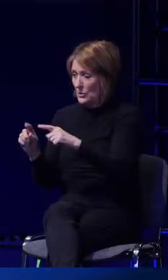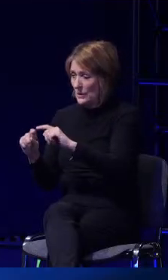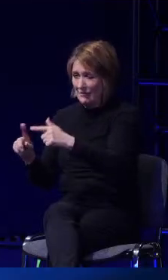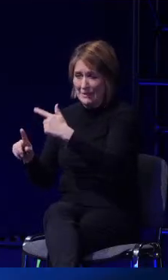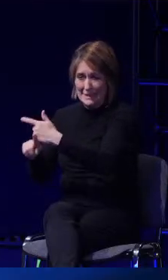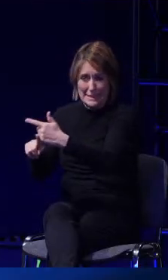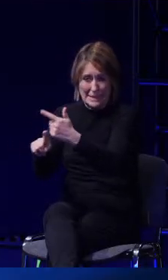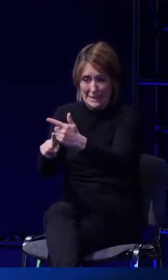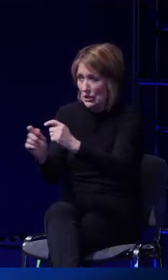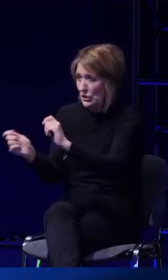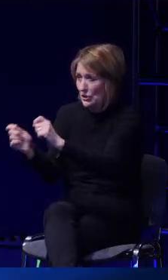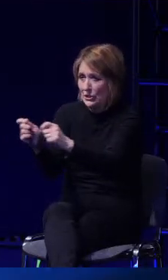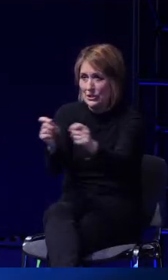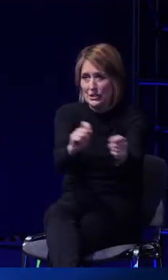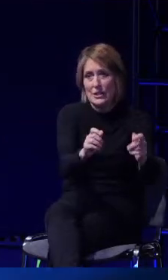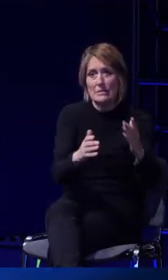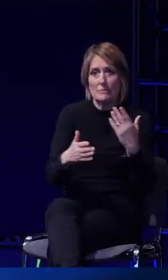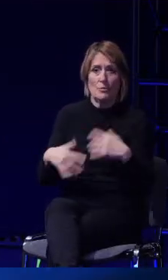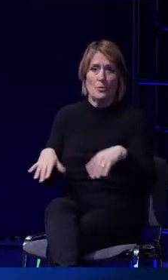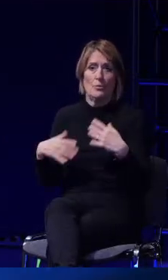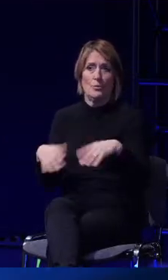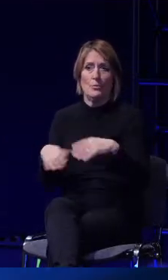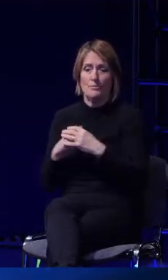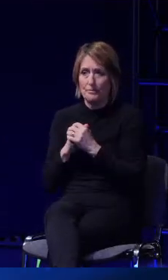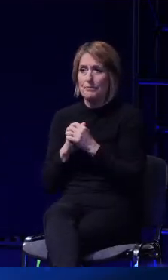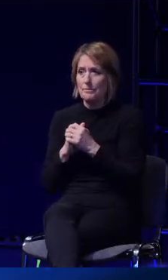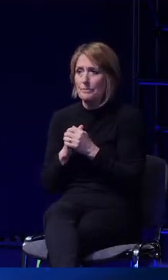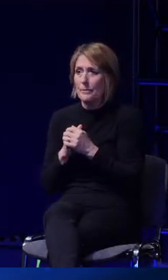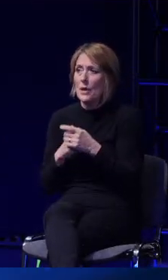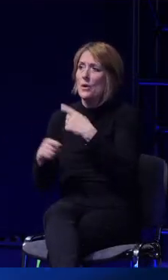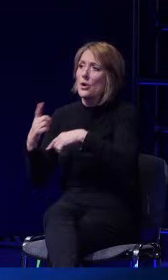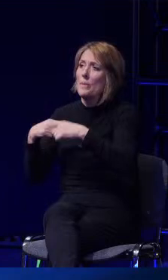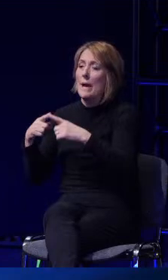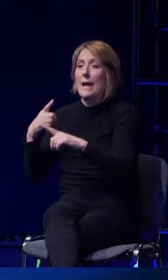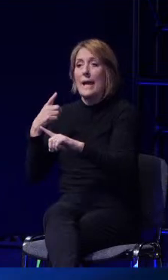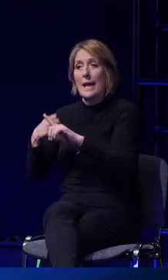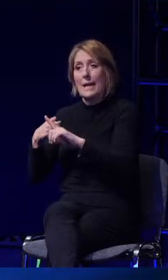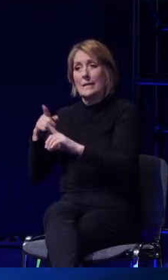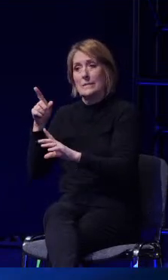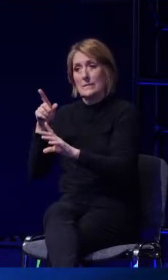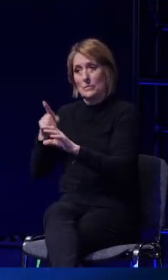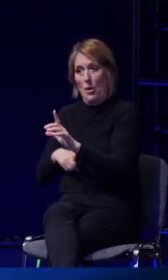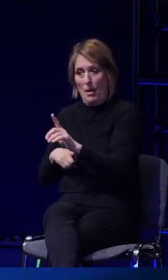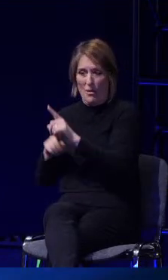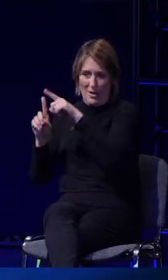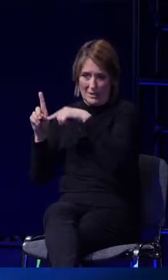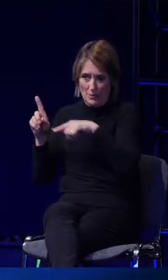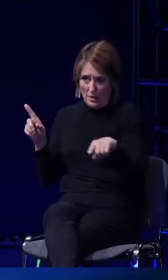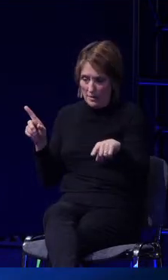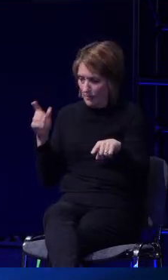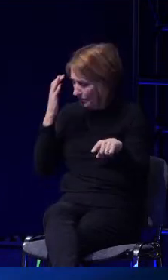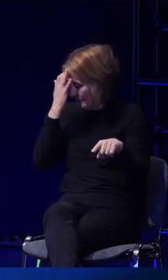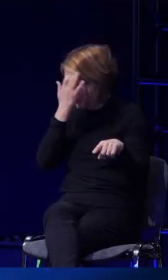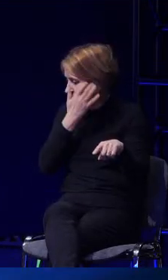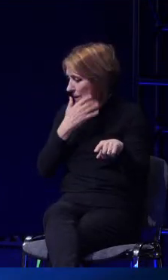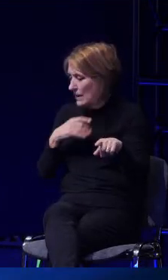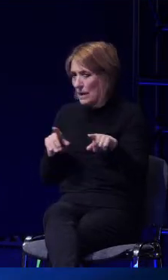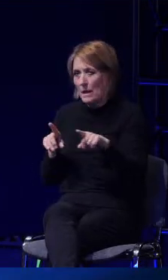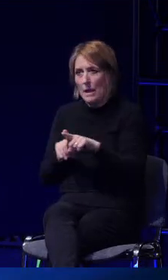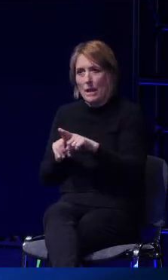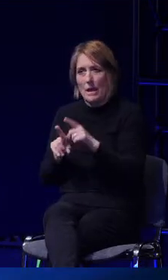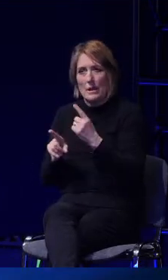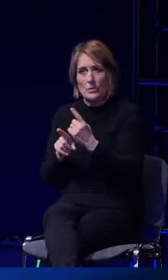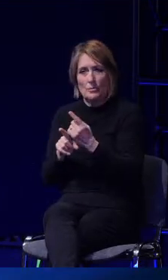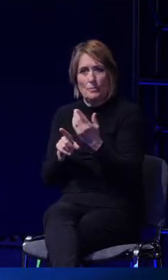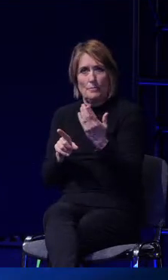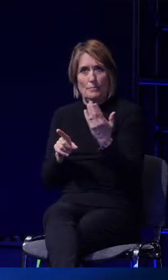stuff that we'd had. But yeah, so going back to your question about XY, XY, like, I have played with